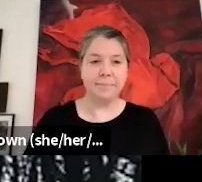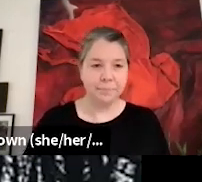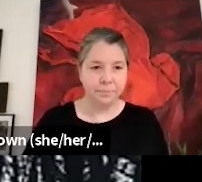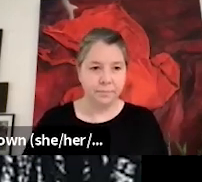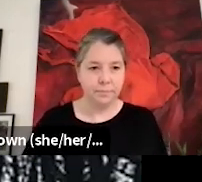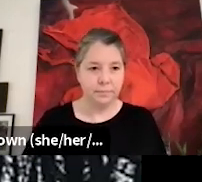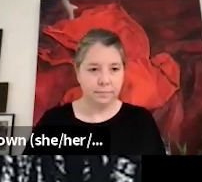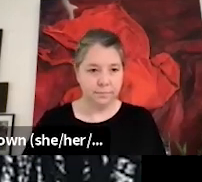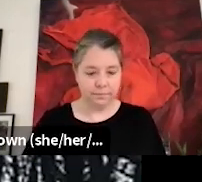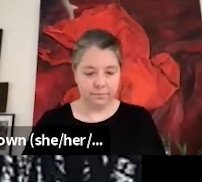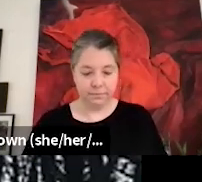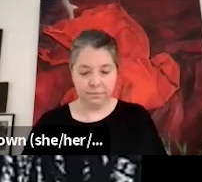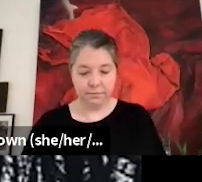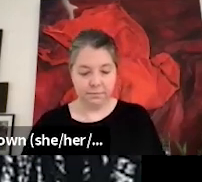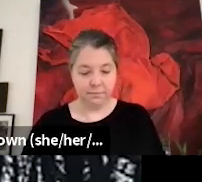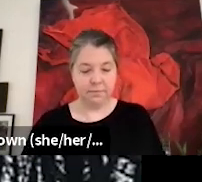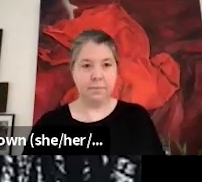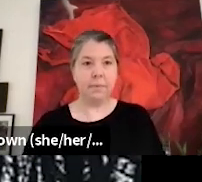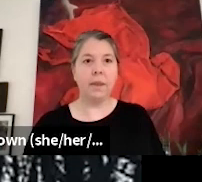creativity.